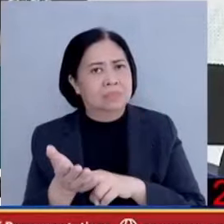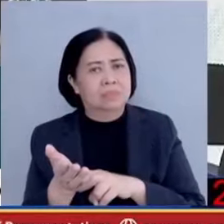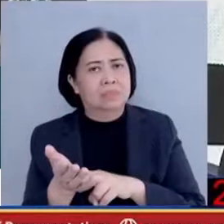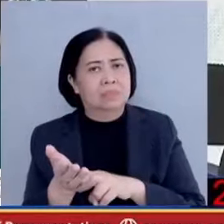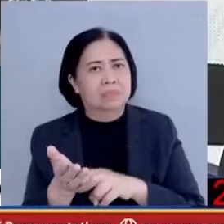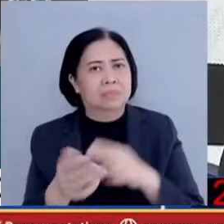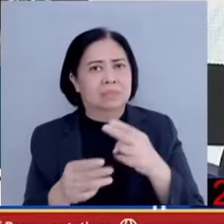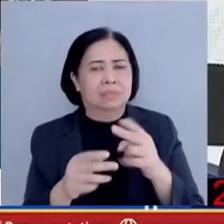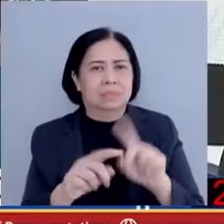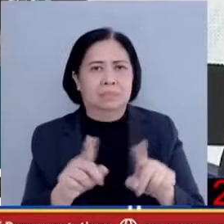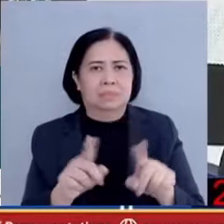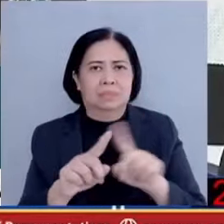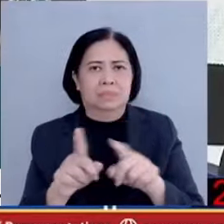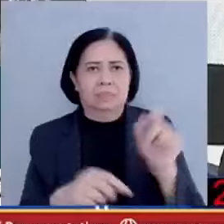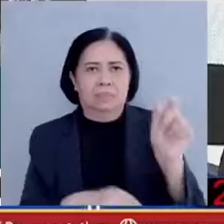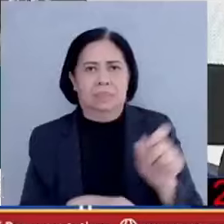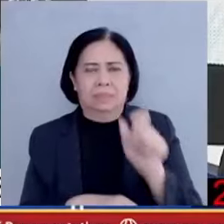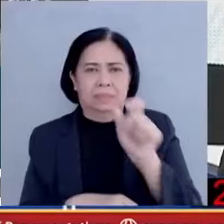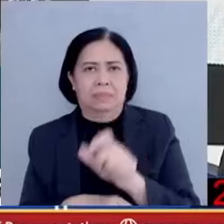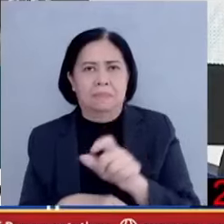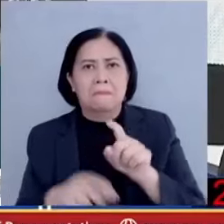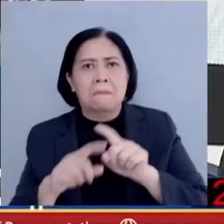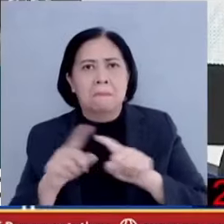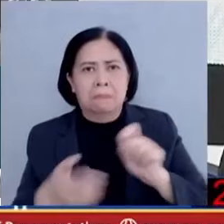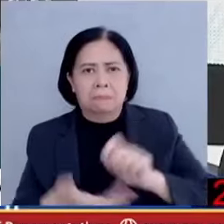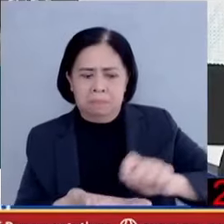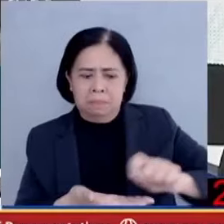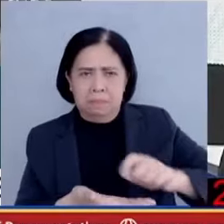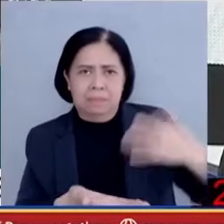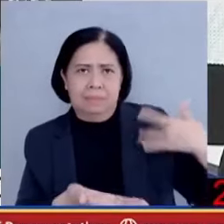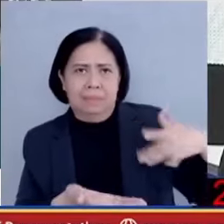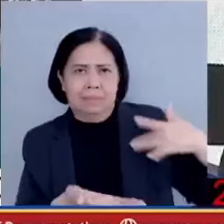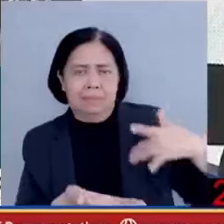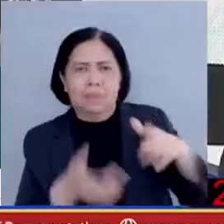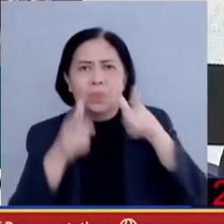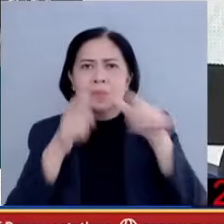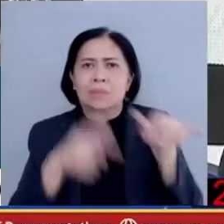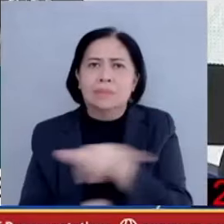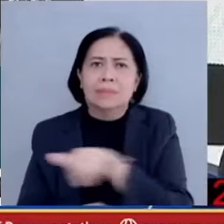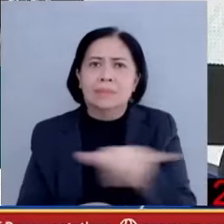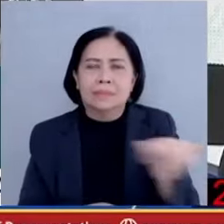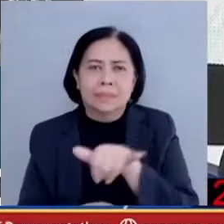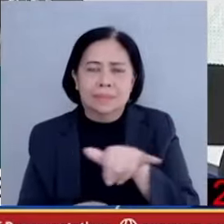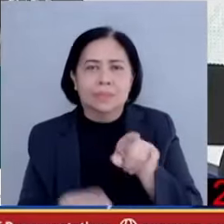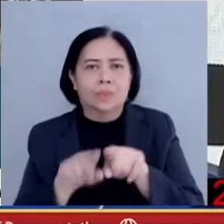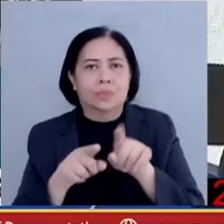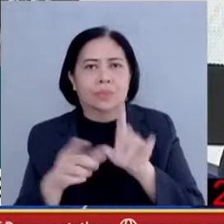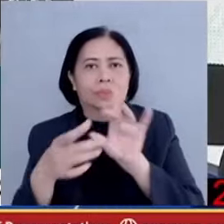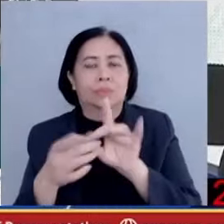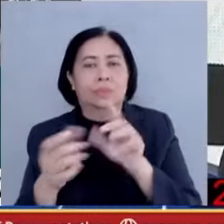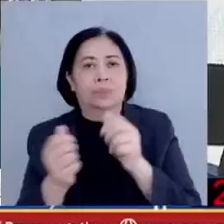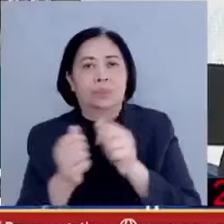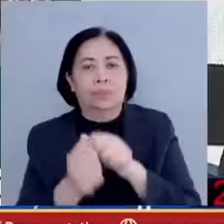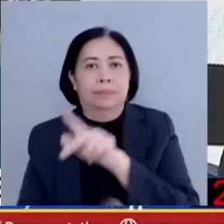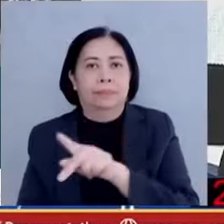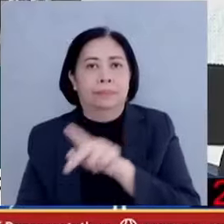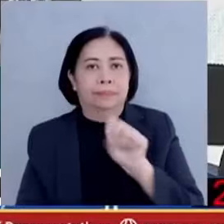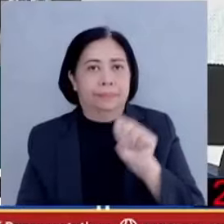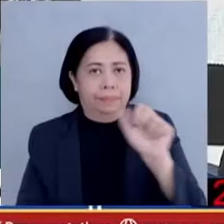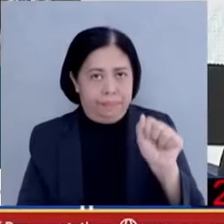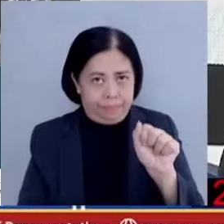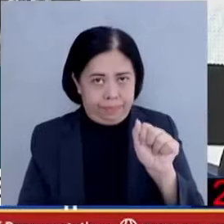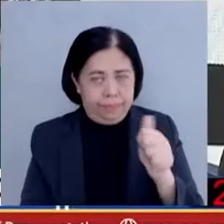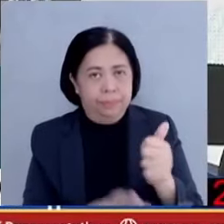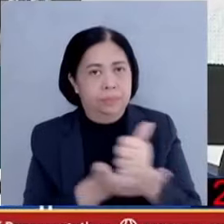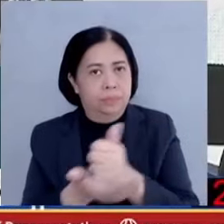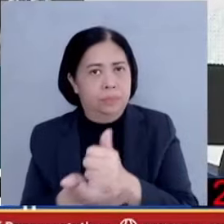the different individuals, but the penmanship appeared similar. It will also coordinate with the Philippine Statistics Authority to help